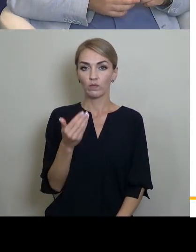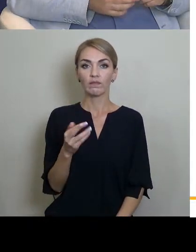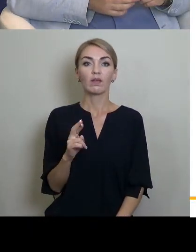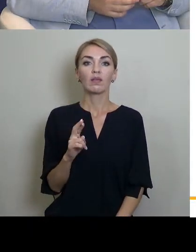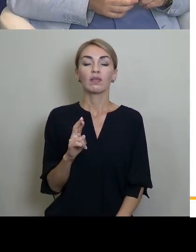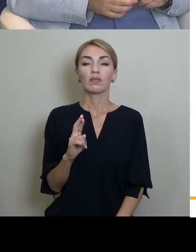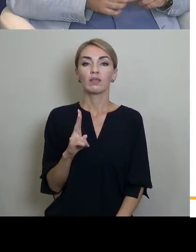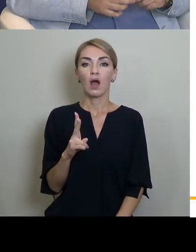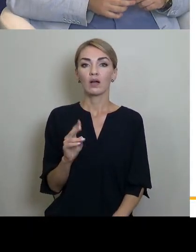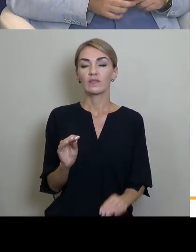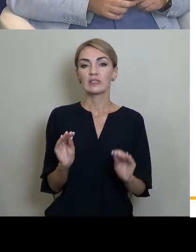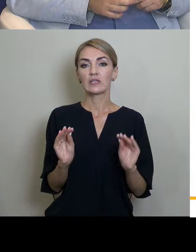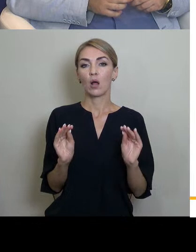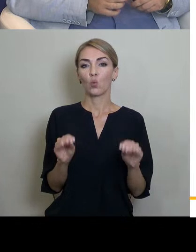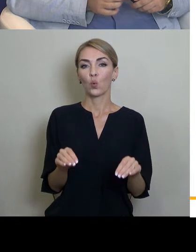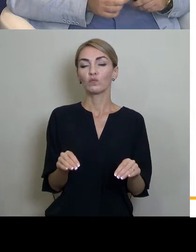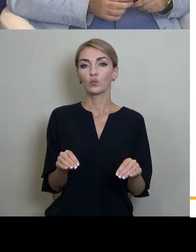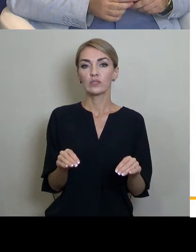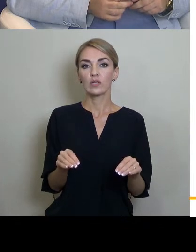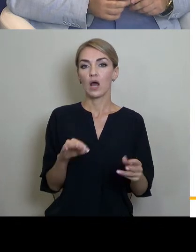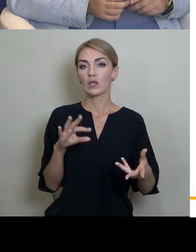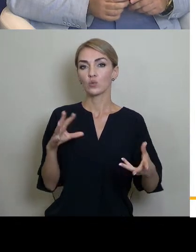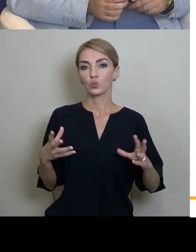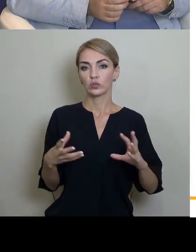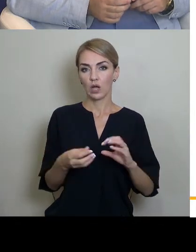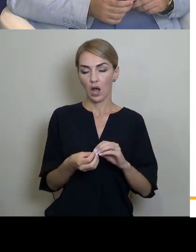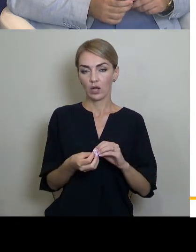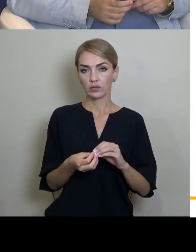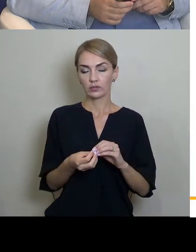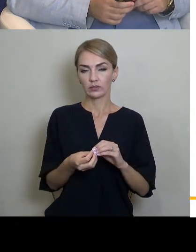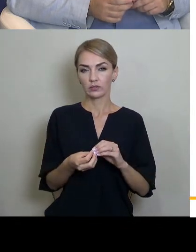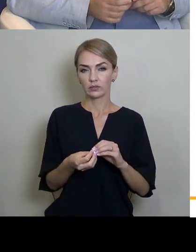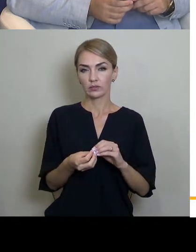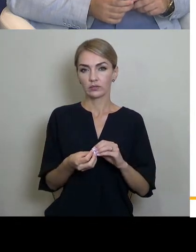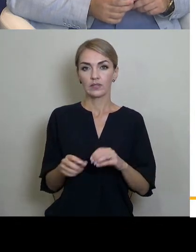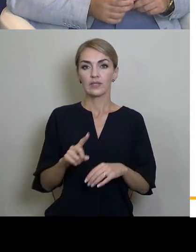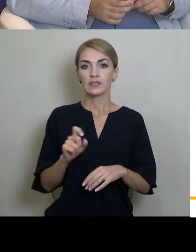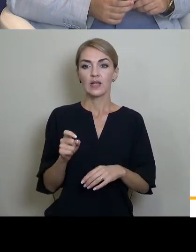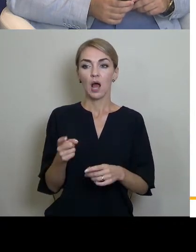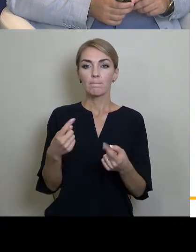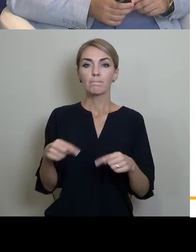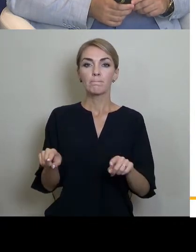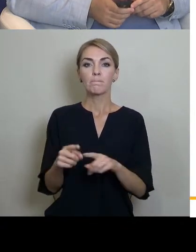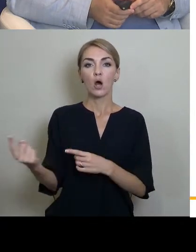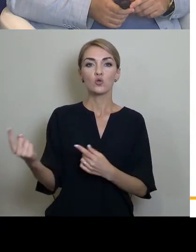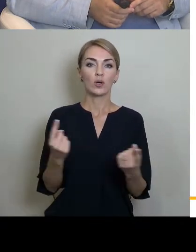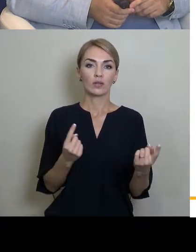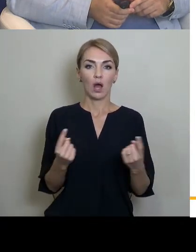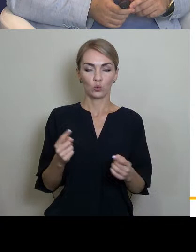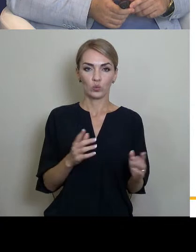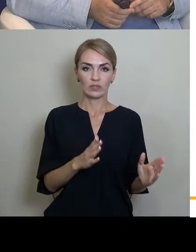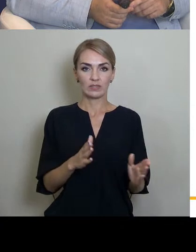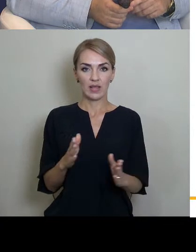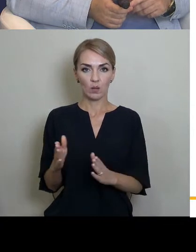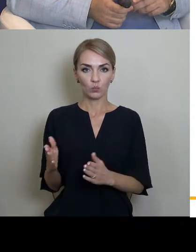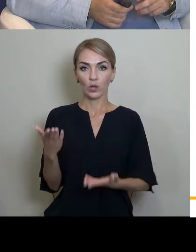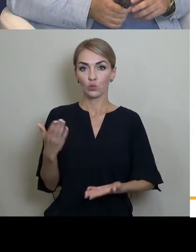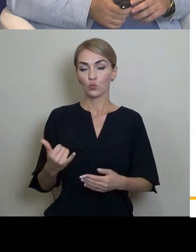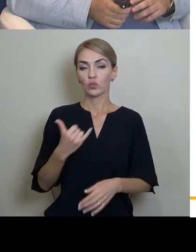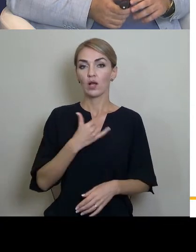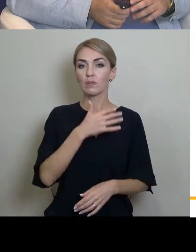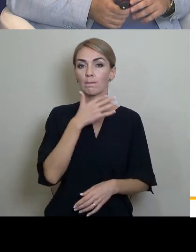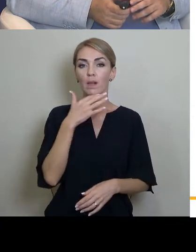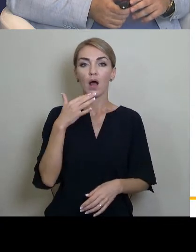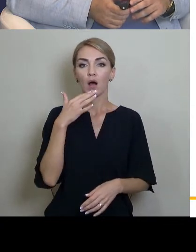Alexander, you were asking about how to establish the result. in the majority voting system of